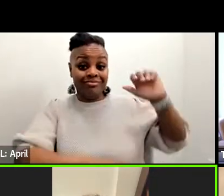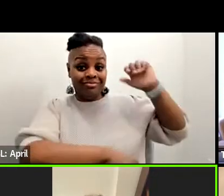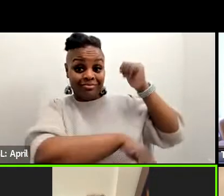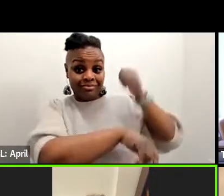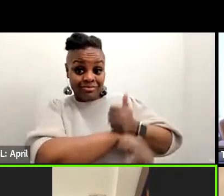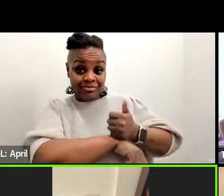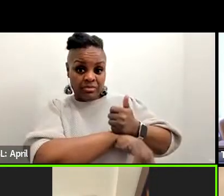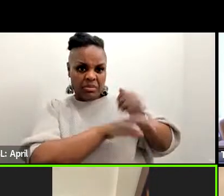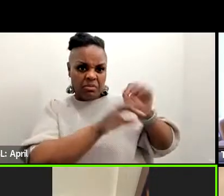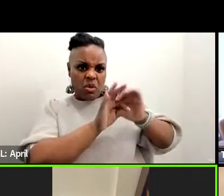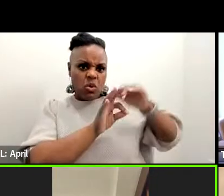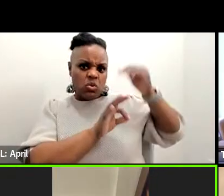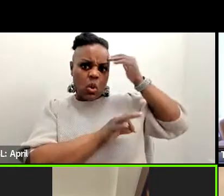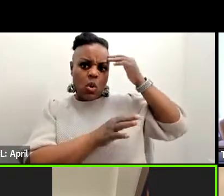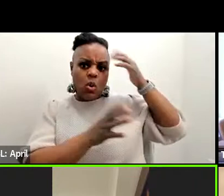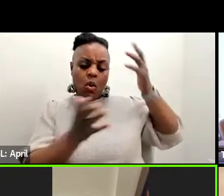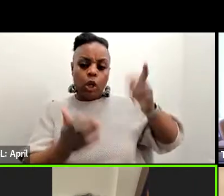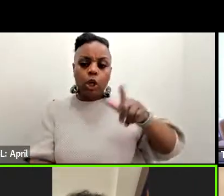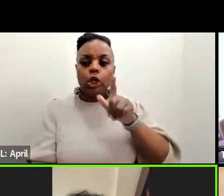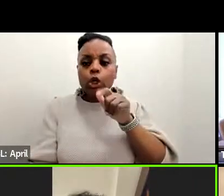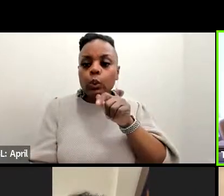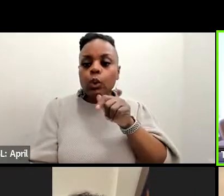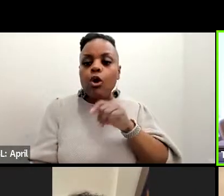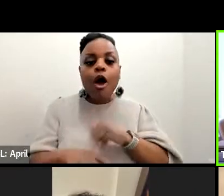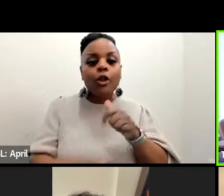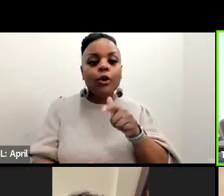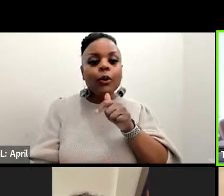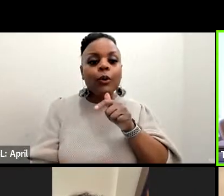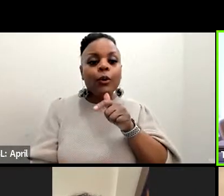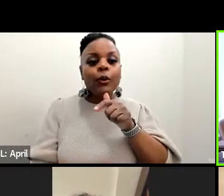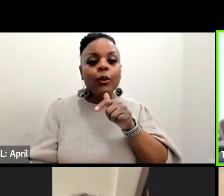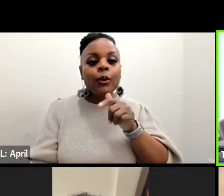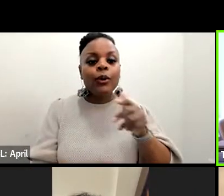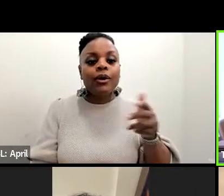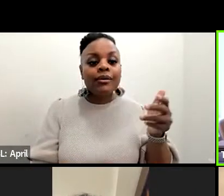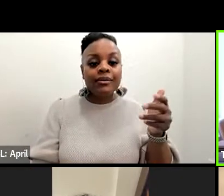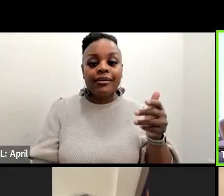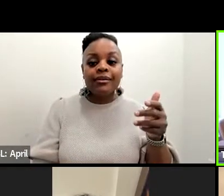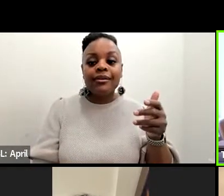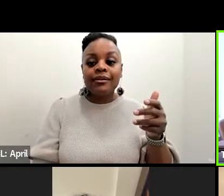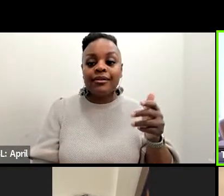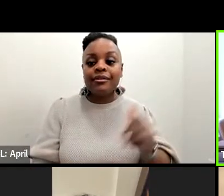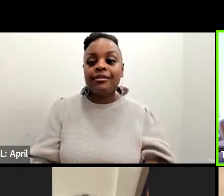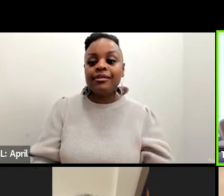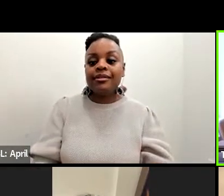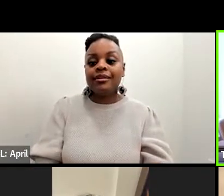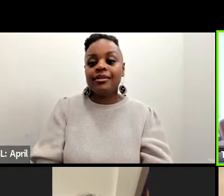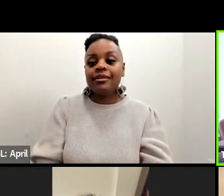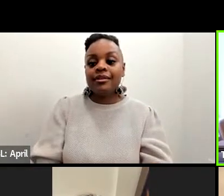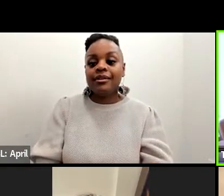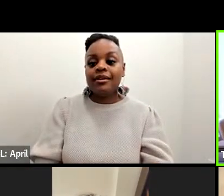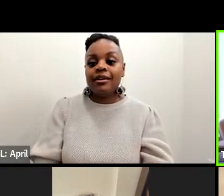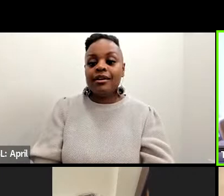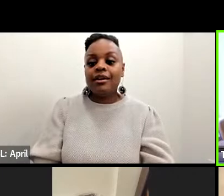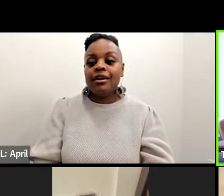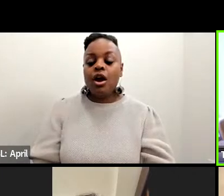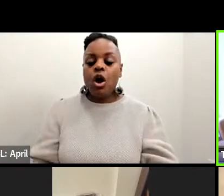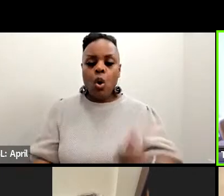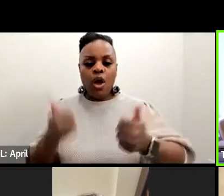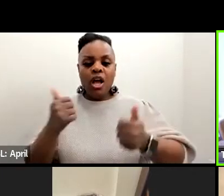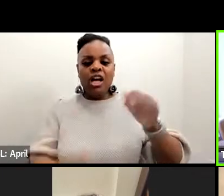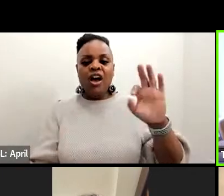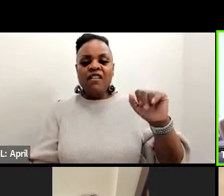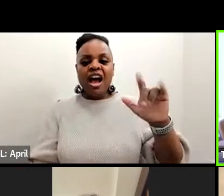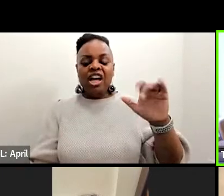to, this faction or that. So and Ayyash, I wanted to ask you to sort of answer the same question about the Brotherhood